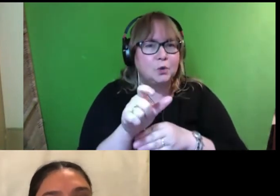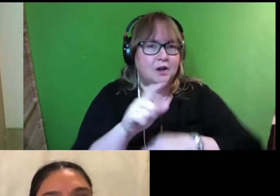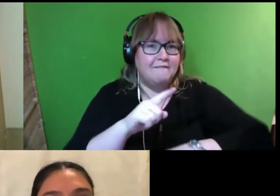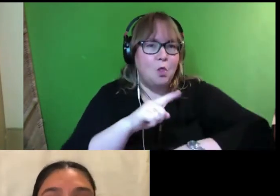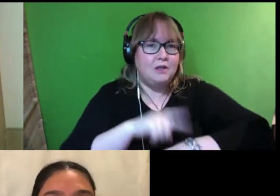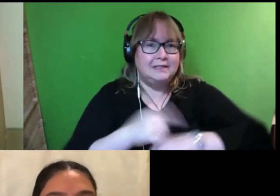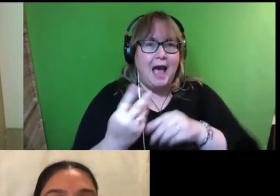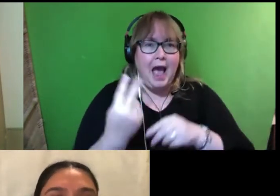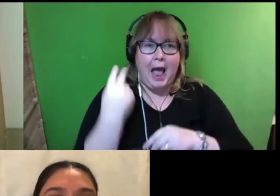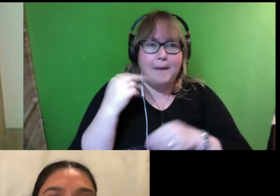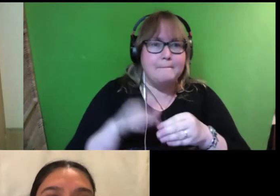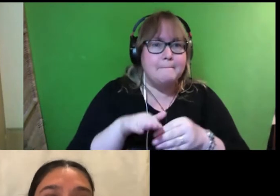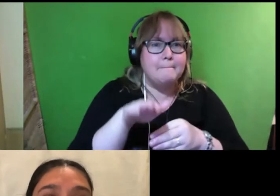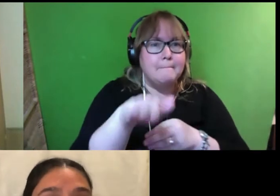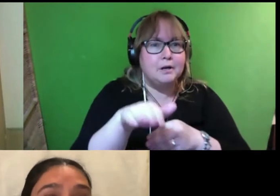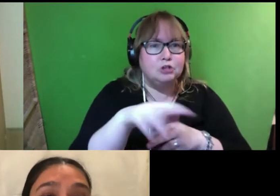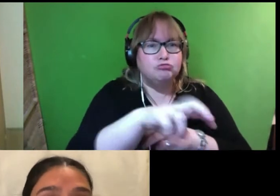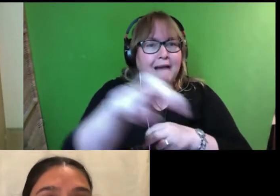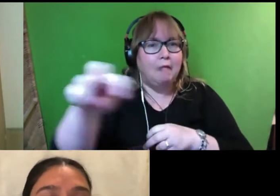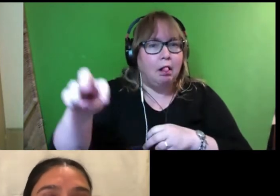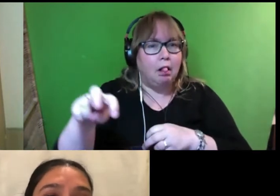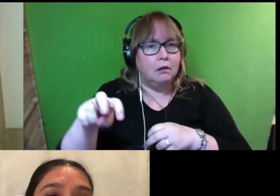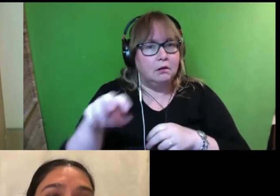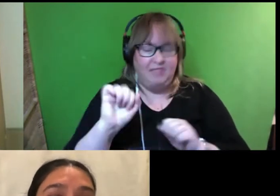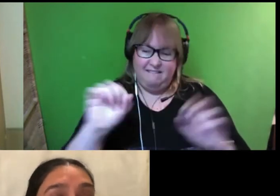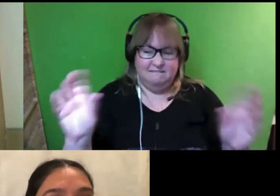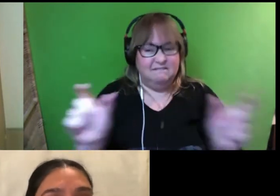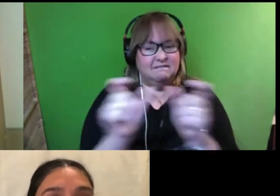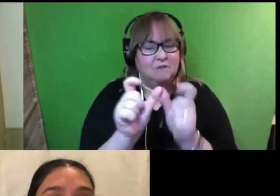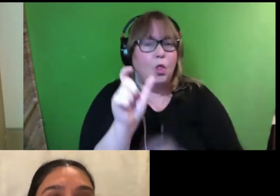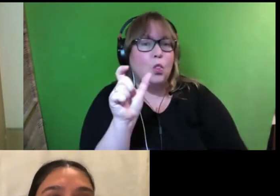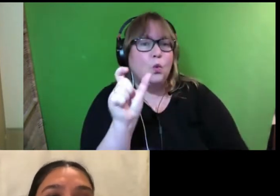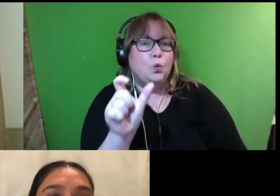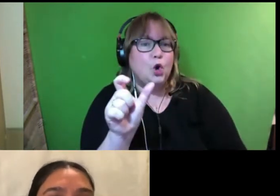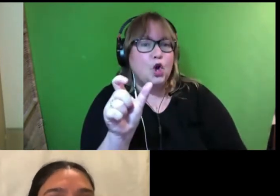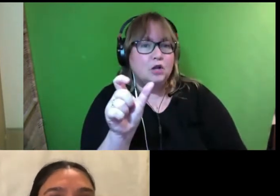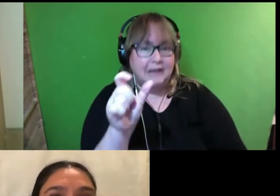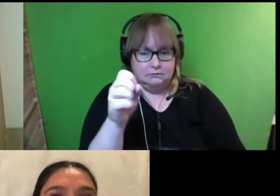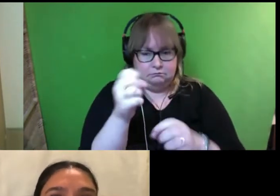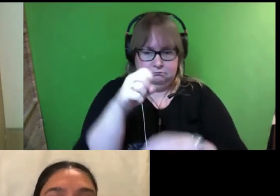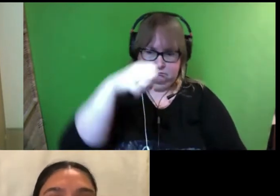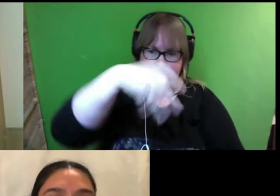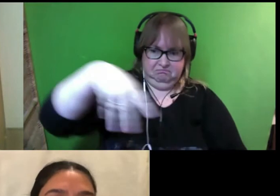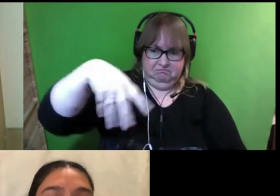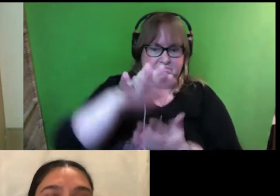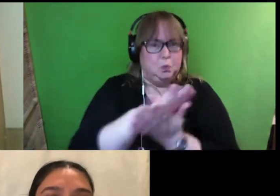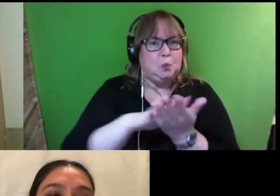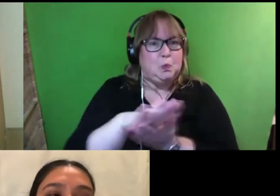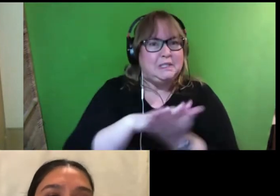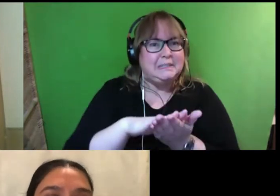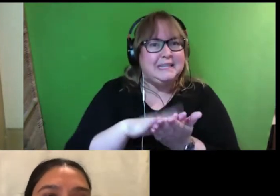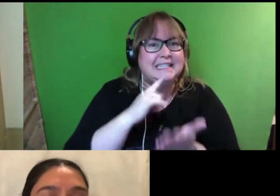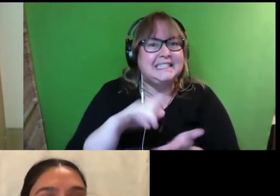they have made certain words and given them definitions, I guess, almost